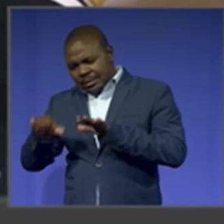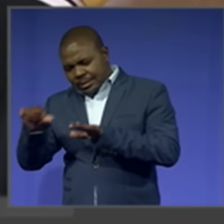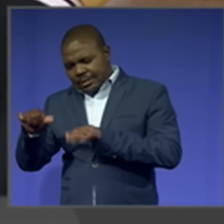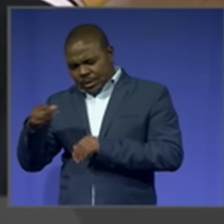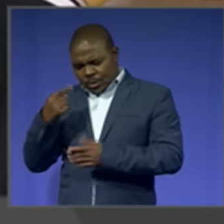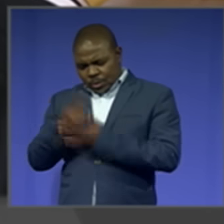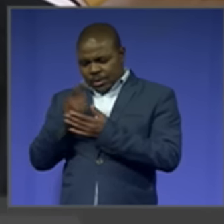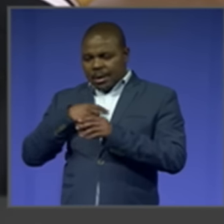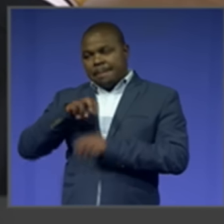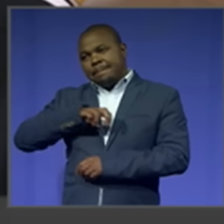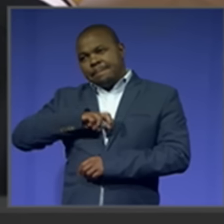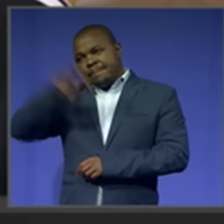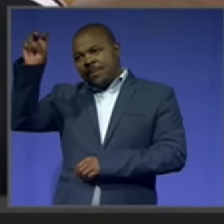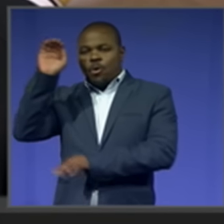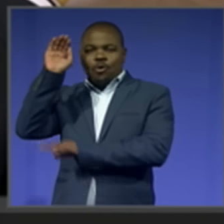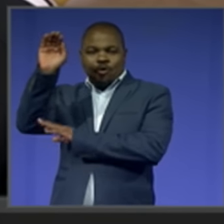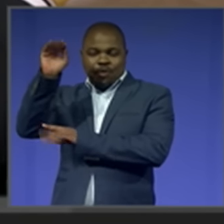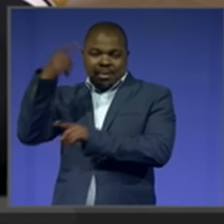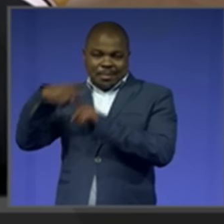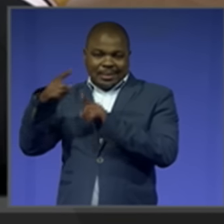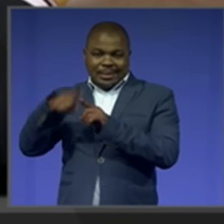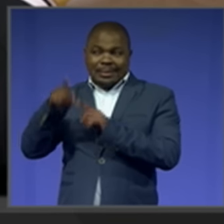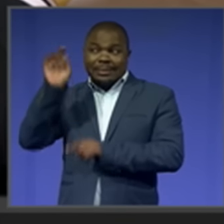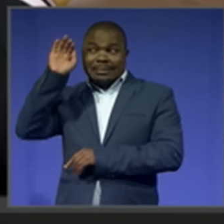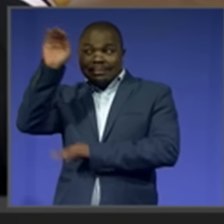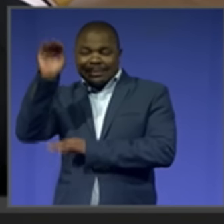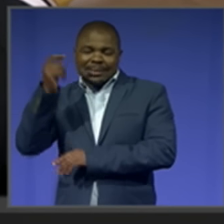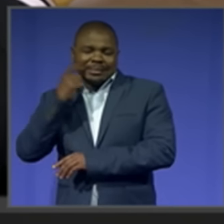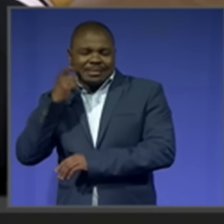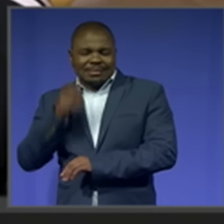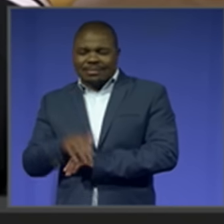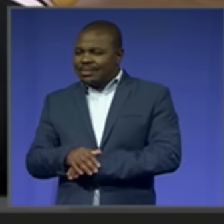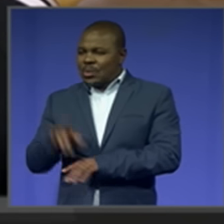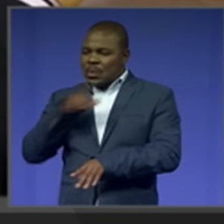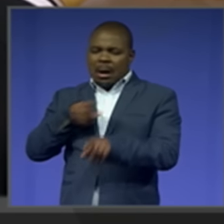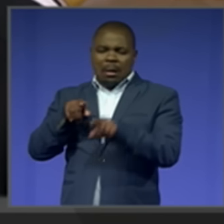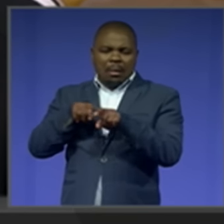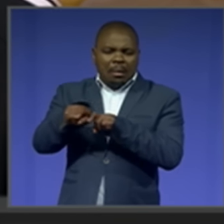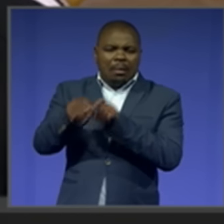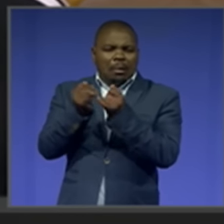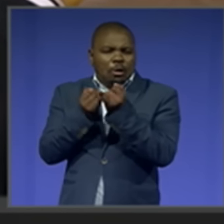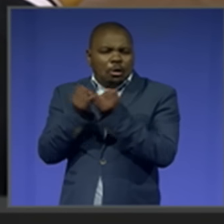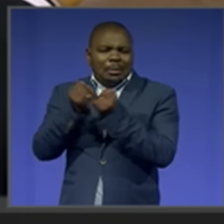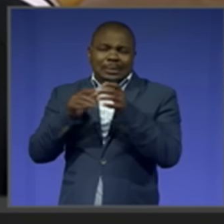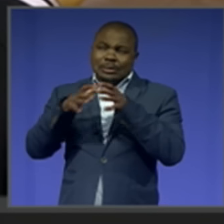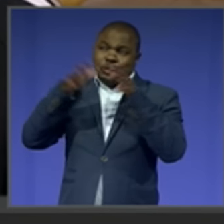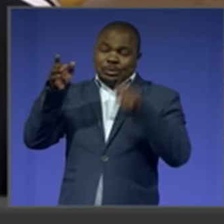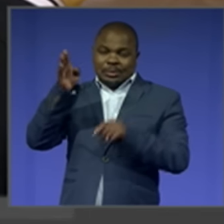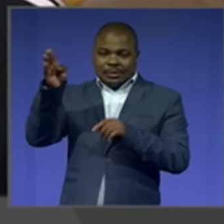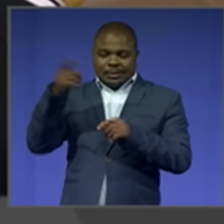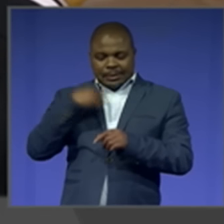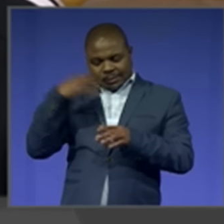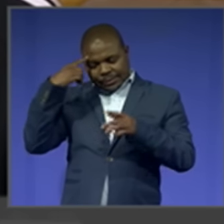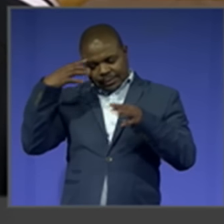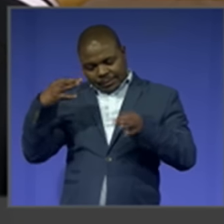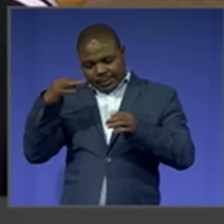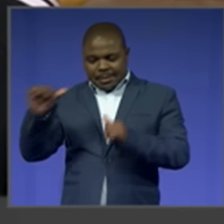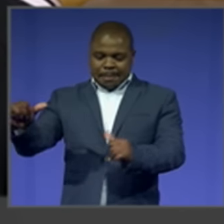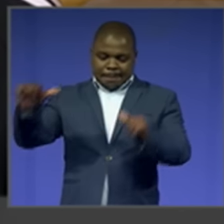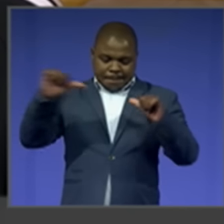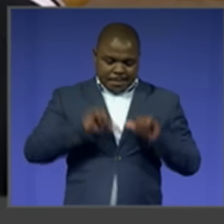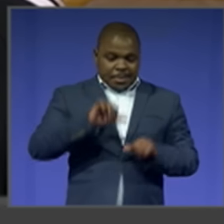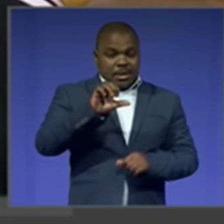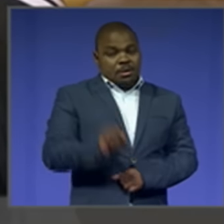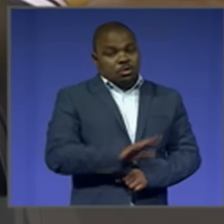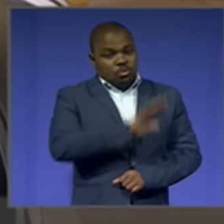I went overseas. It wasn't easy, obviously, that side. There was a lot of competition. And then my decision was to come back to South